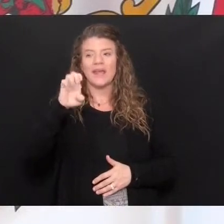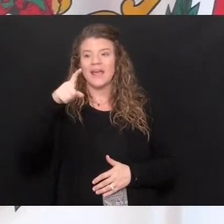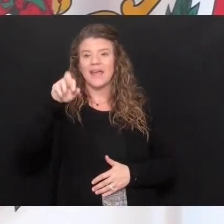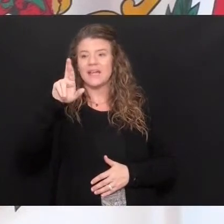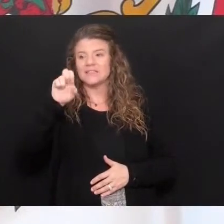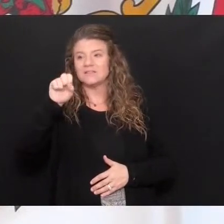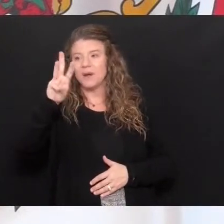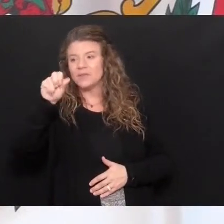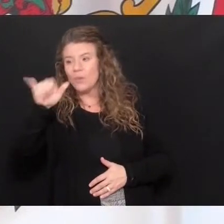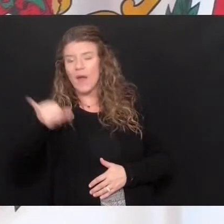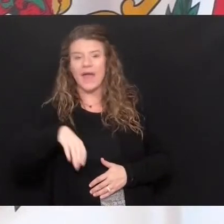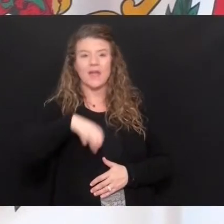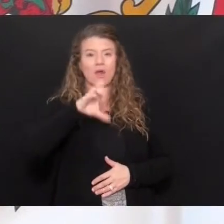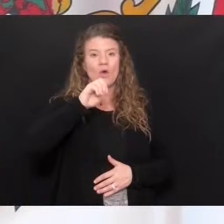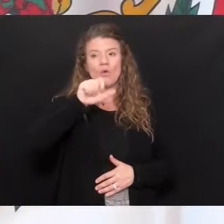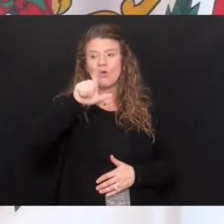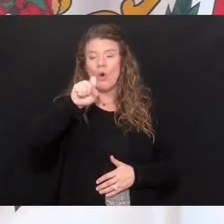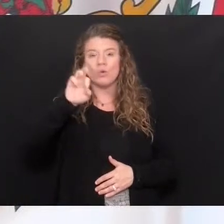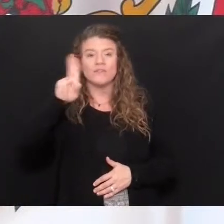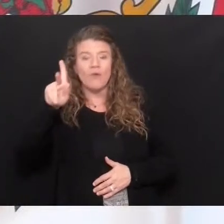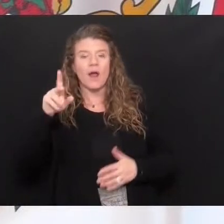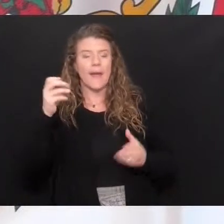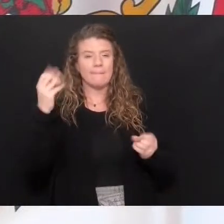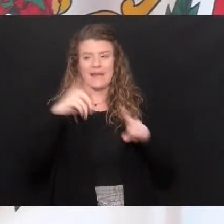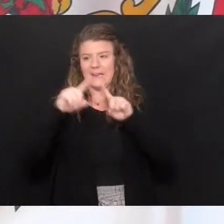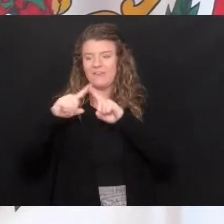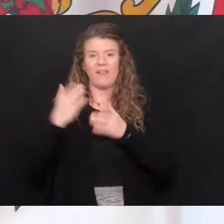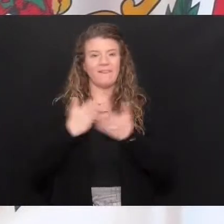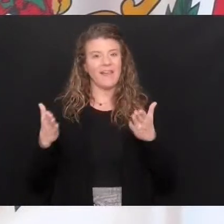many, many, many, many others in between.